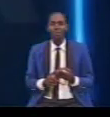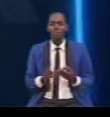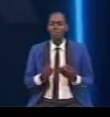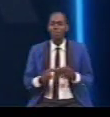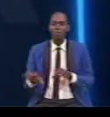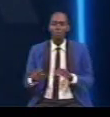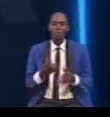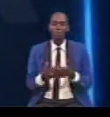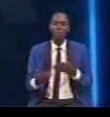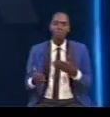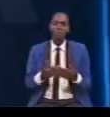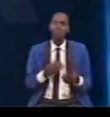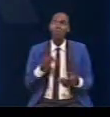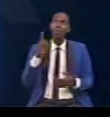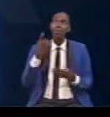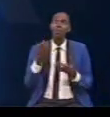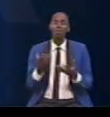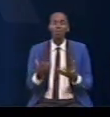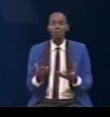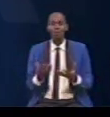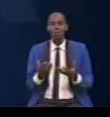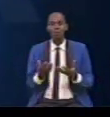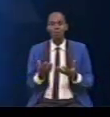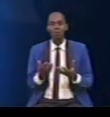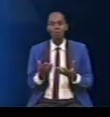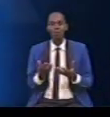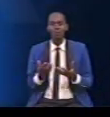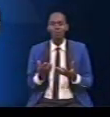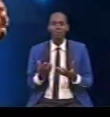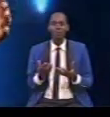to. To do whatever You want